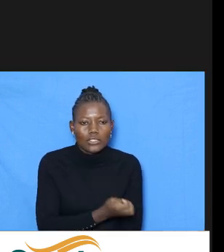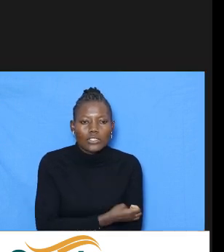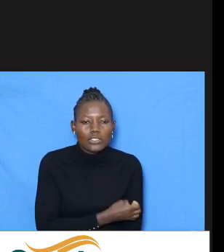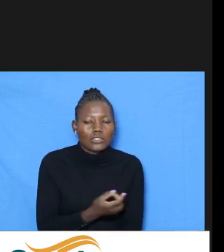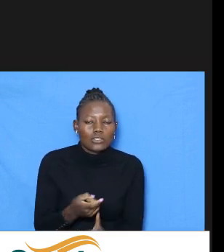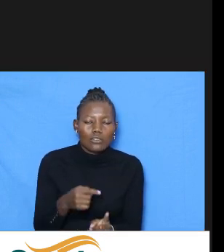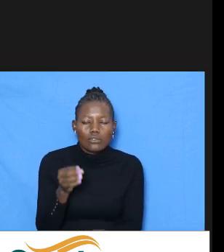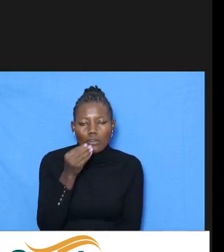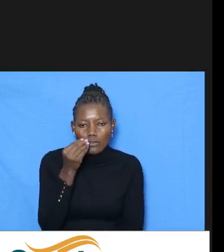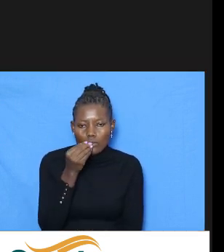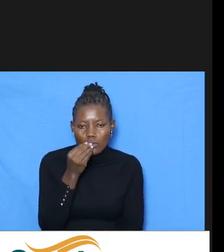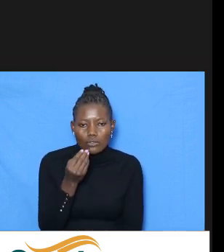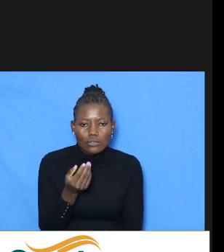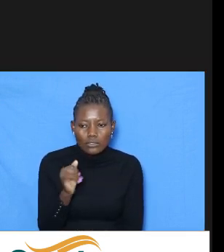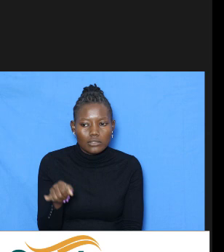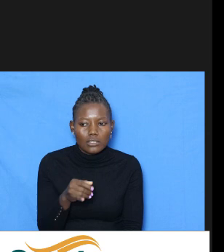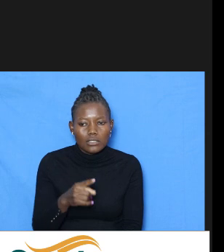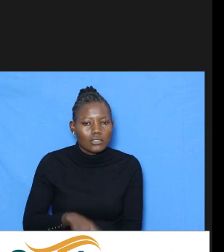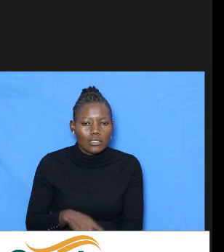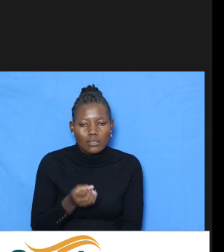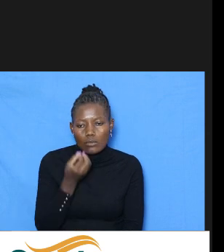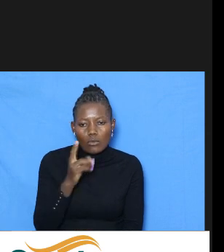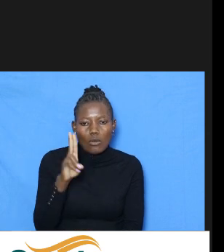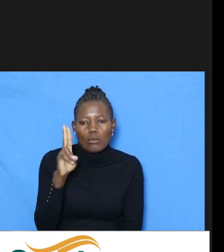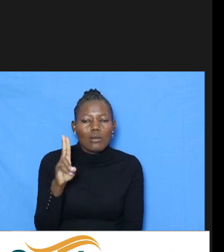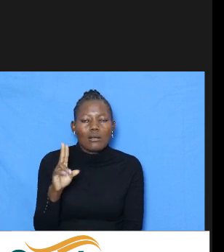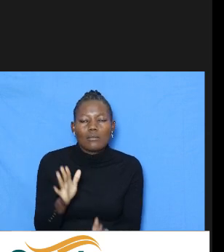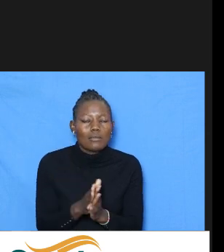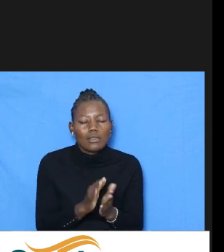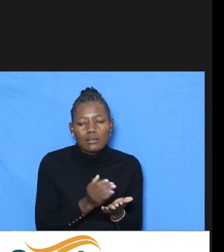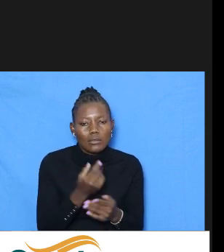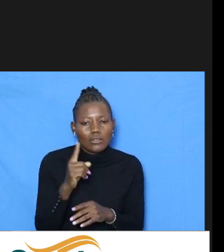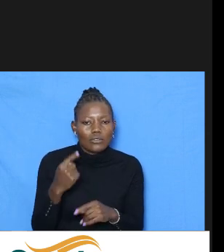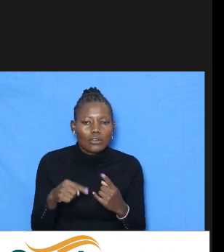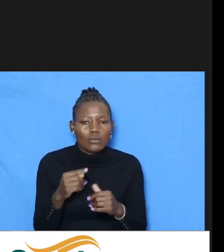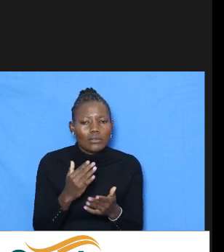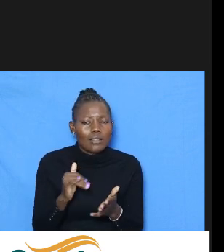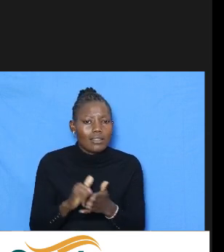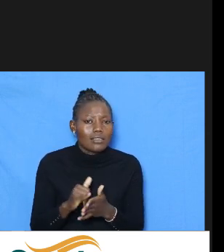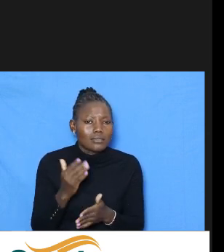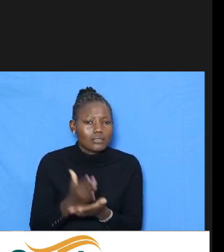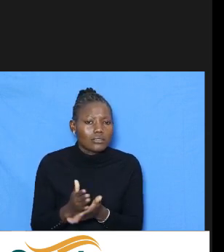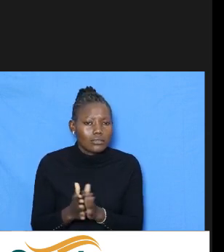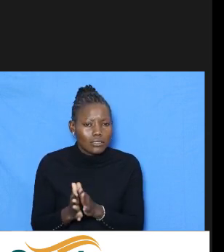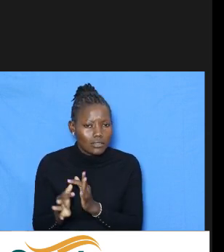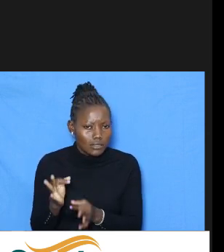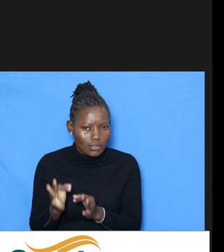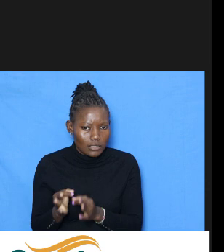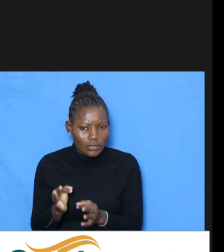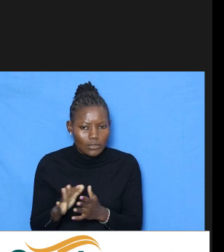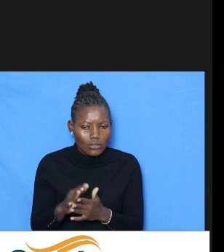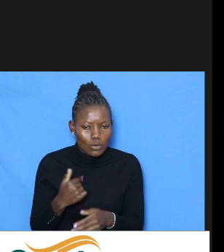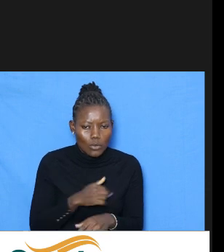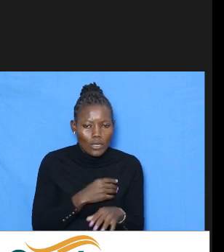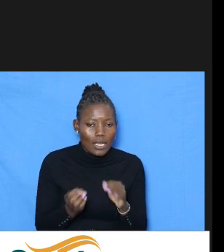eat, even just during the warm up and the first quarter of the game. Could that be true? And if so, how do we